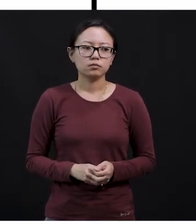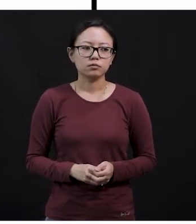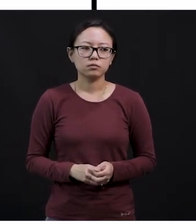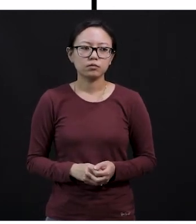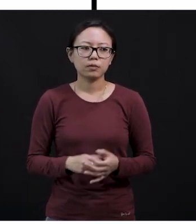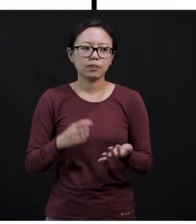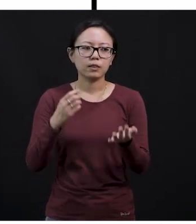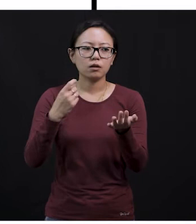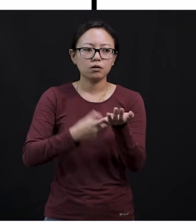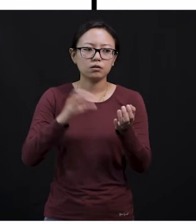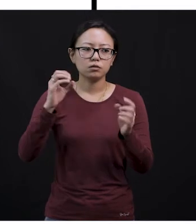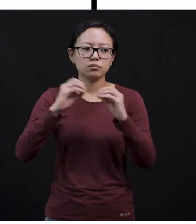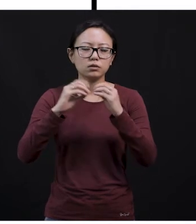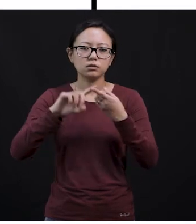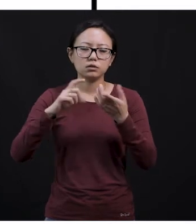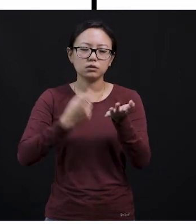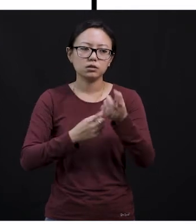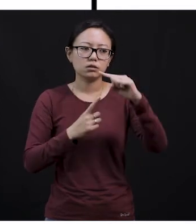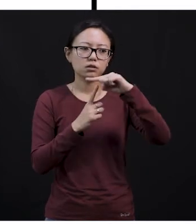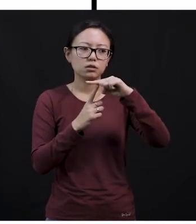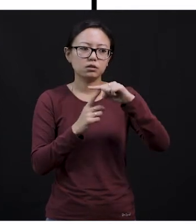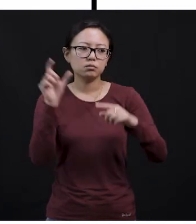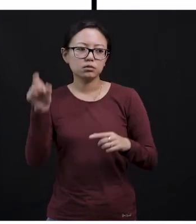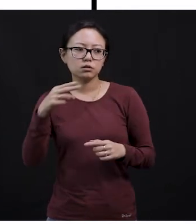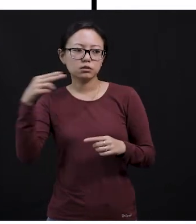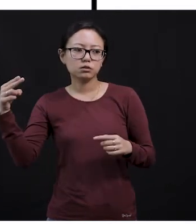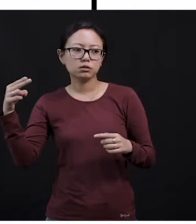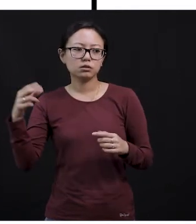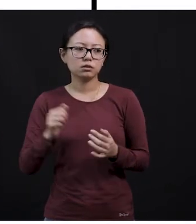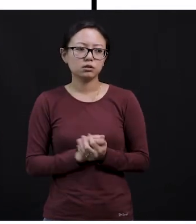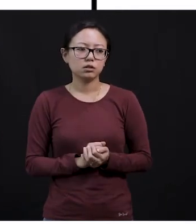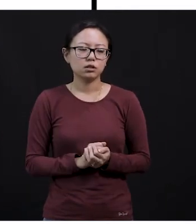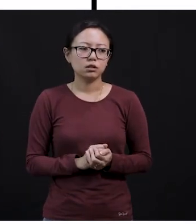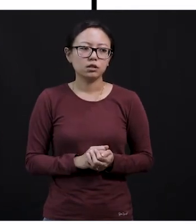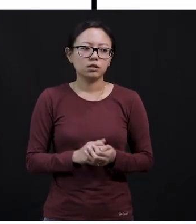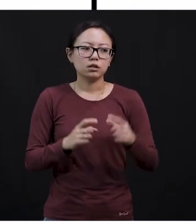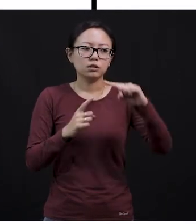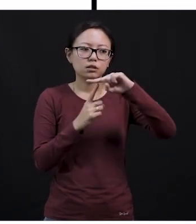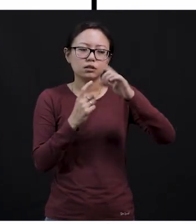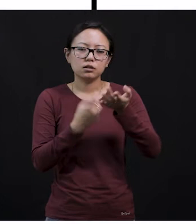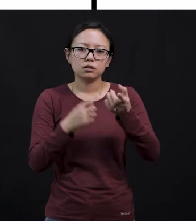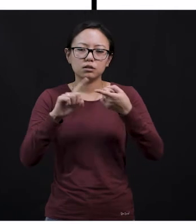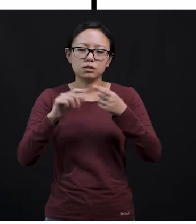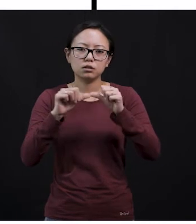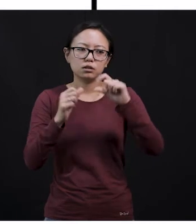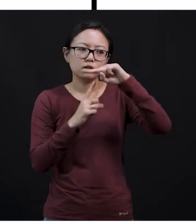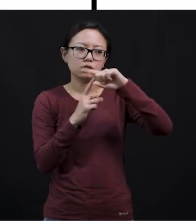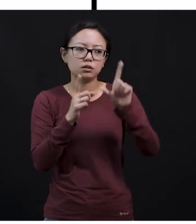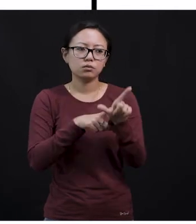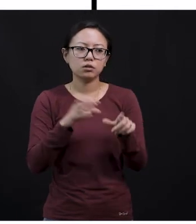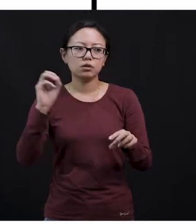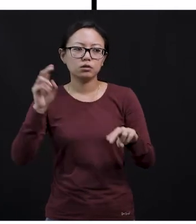else can attack you, or you are in a powerful and a strong position. This treaty also promised compensation for the